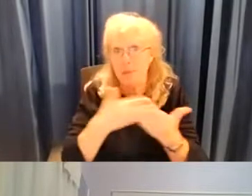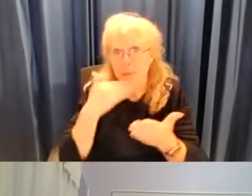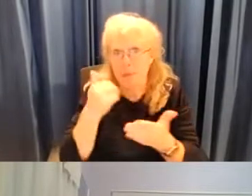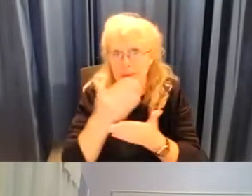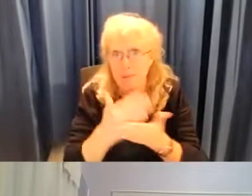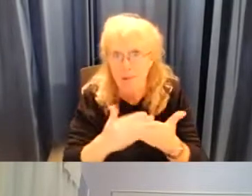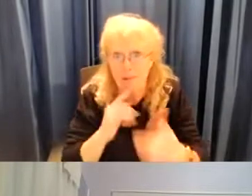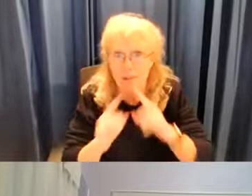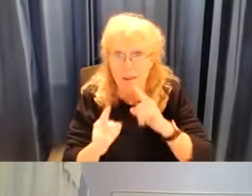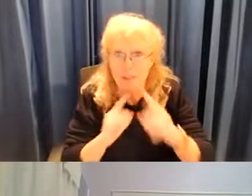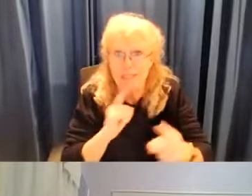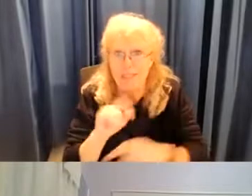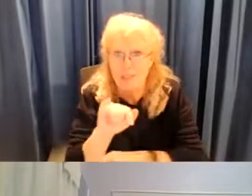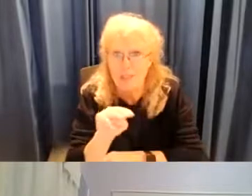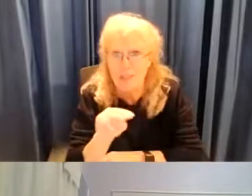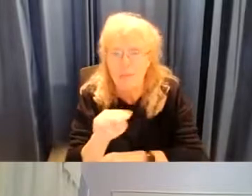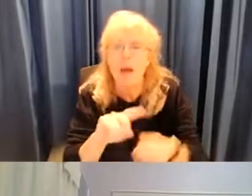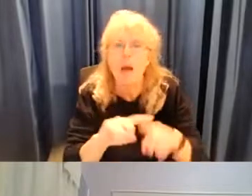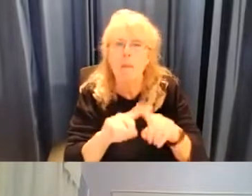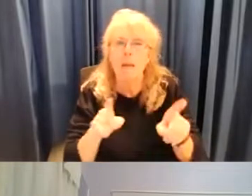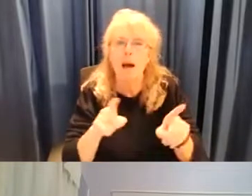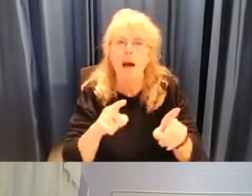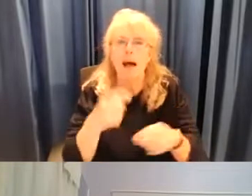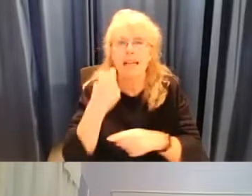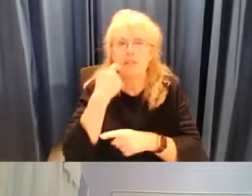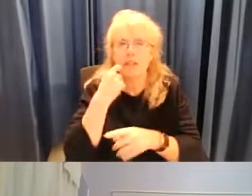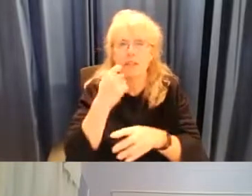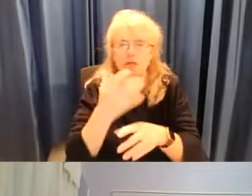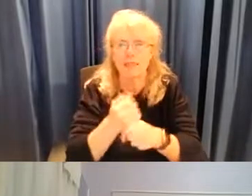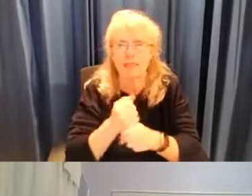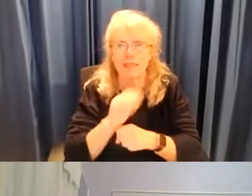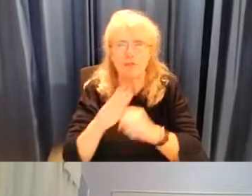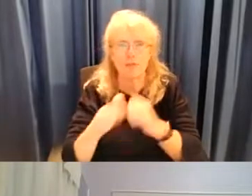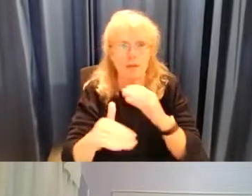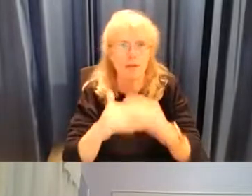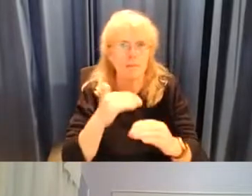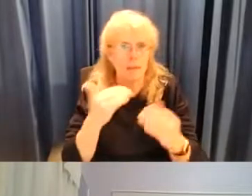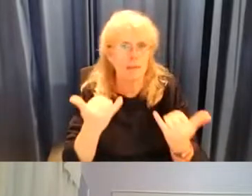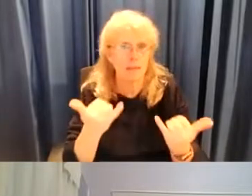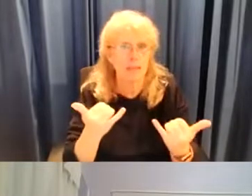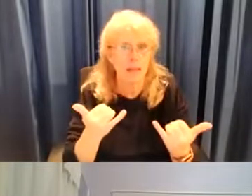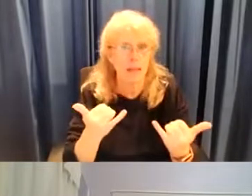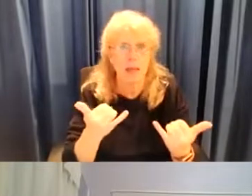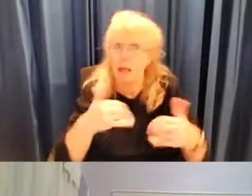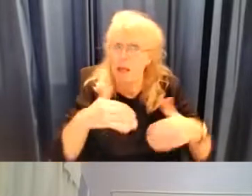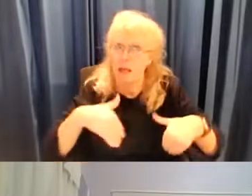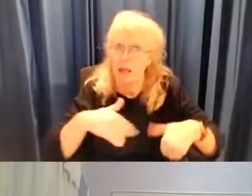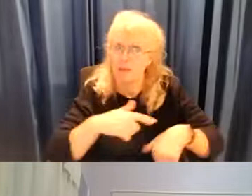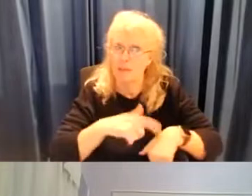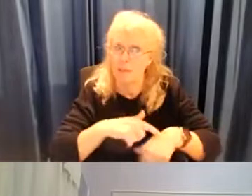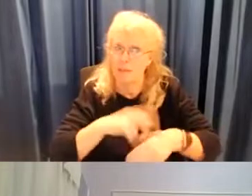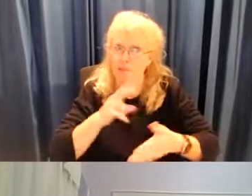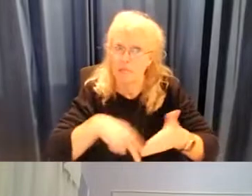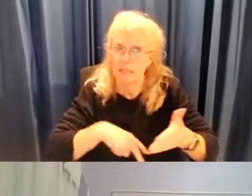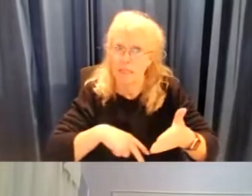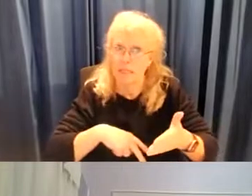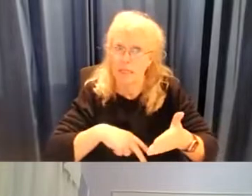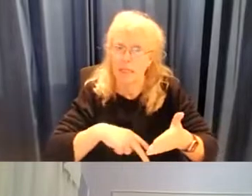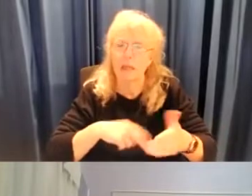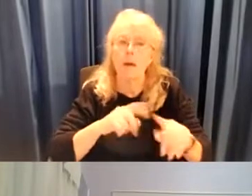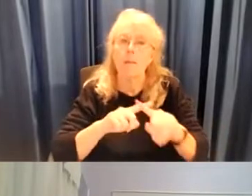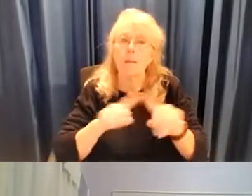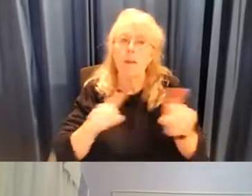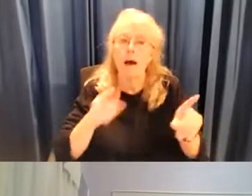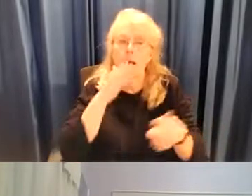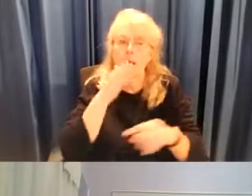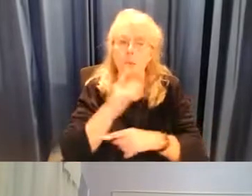but I just received your email today. I have not had a chance to read it, but I will certainly